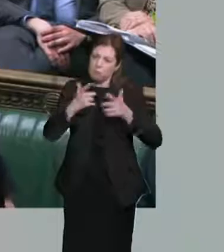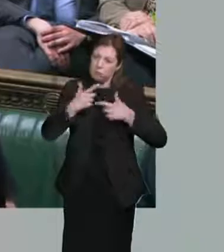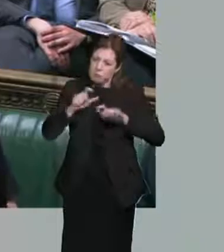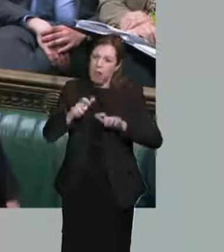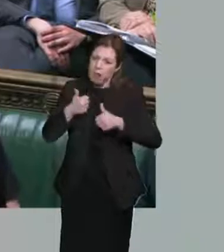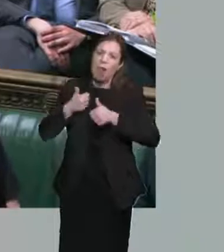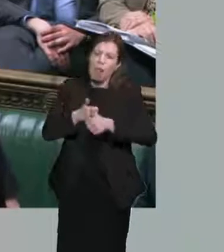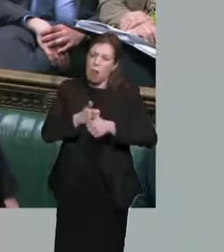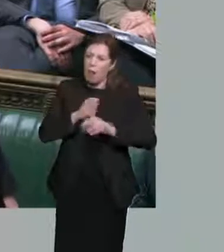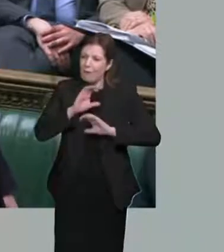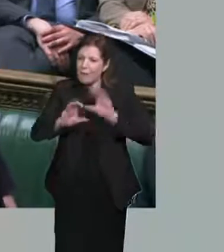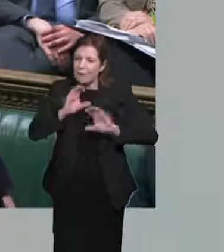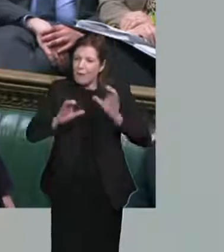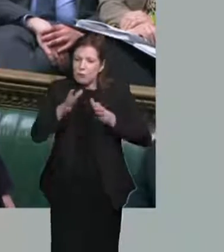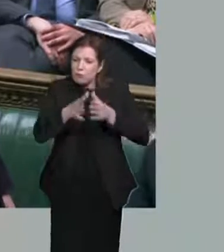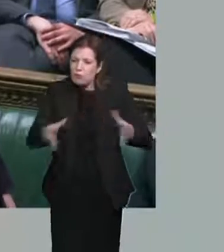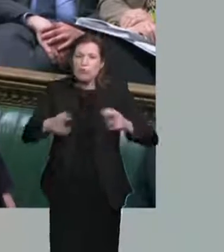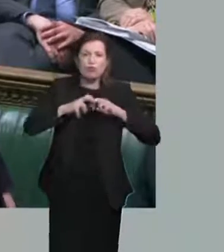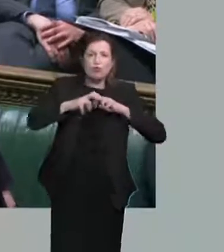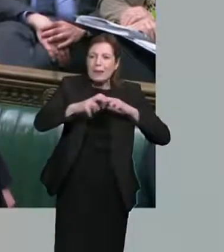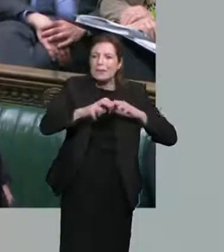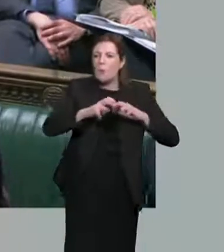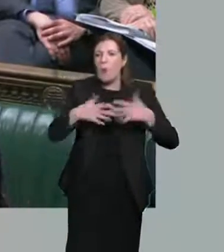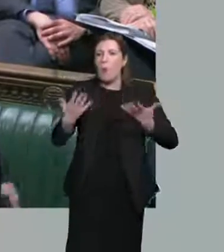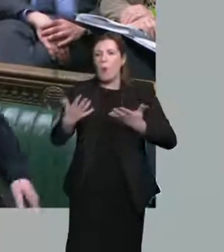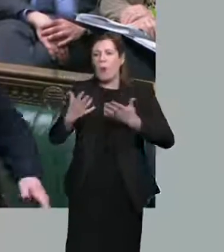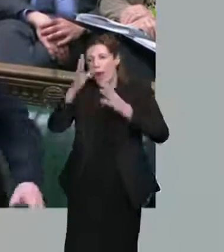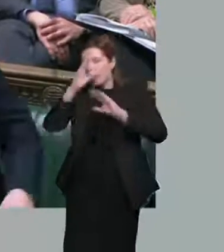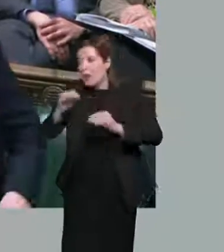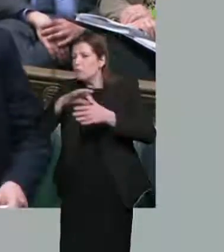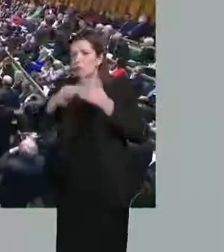investments in Dover, whether transport or education or otherwise.